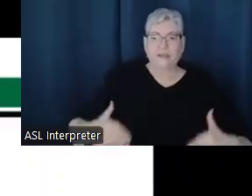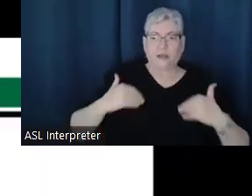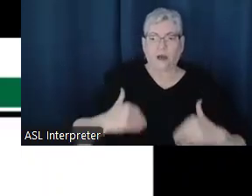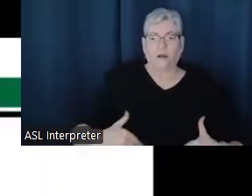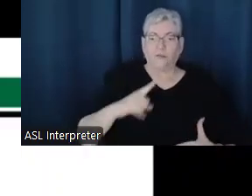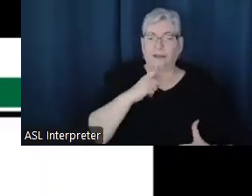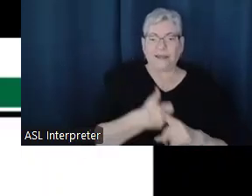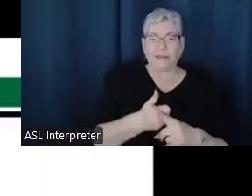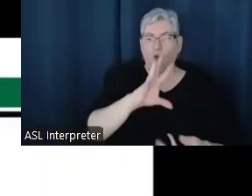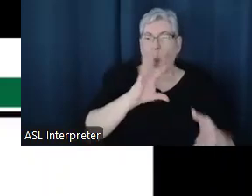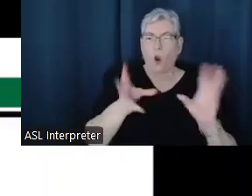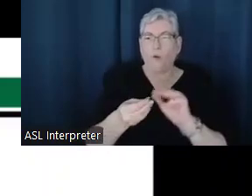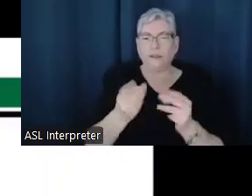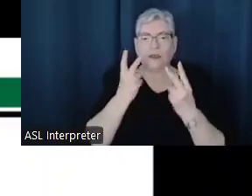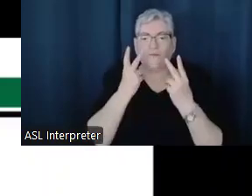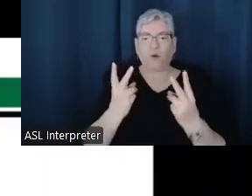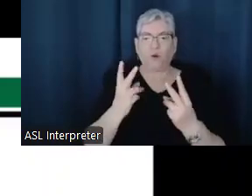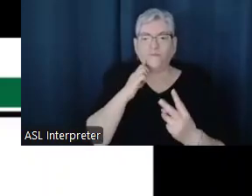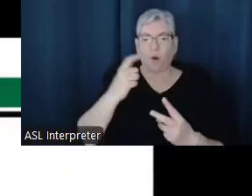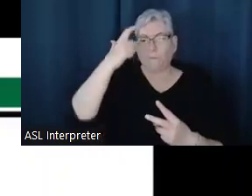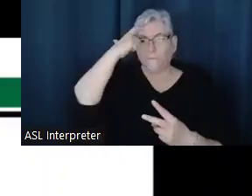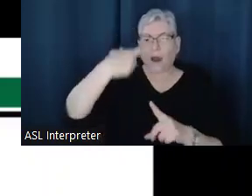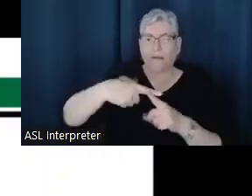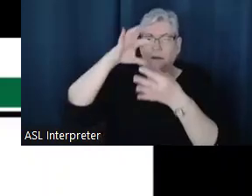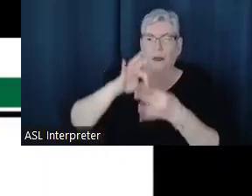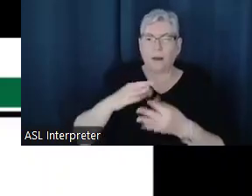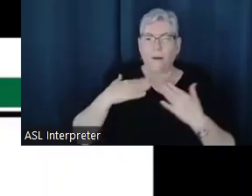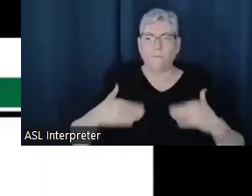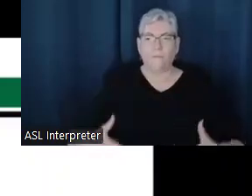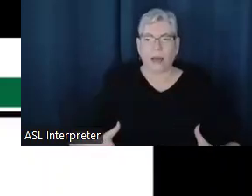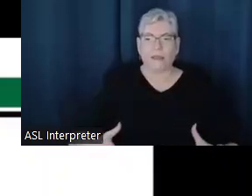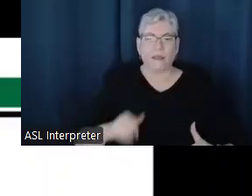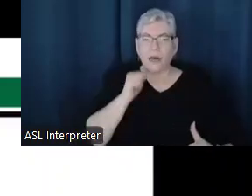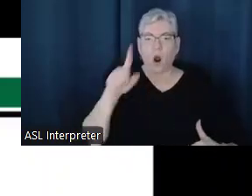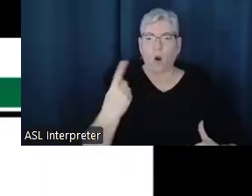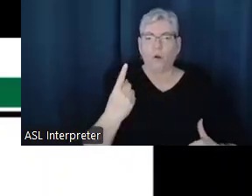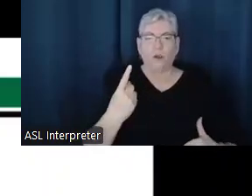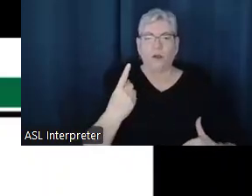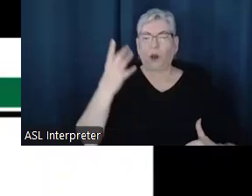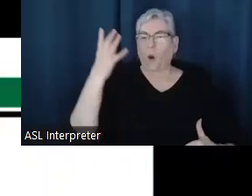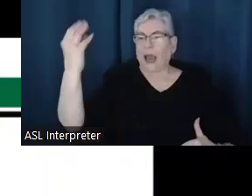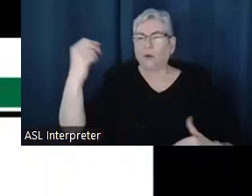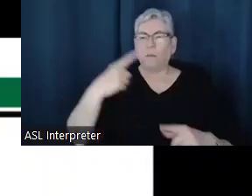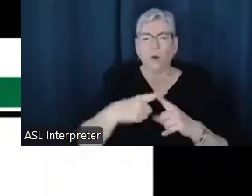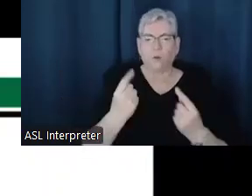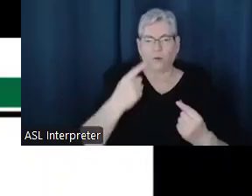holistic view of mind and body. So not just getting outside, but what are we doing for mental health as